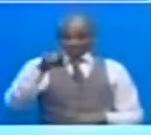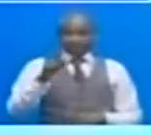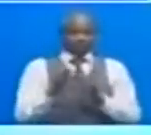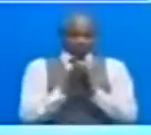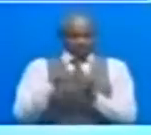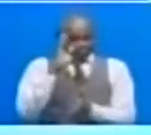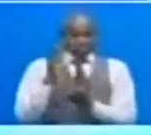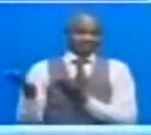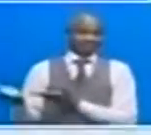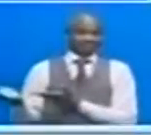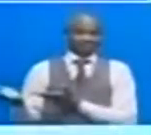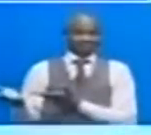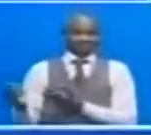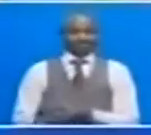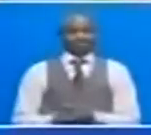story.